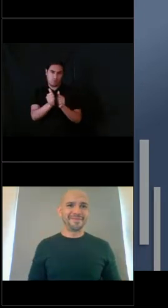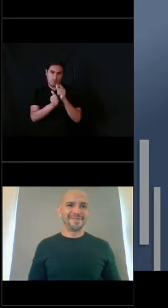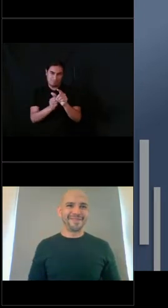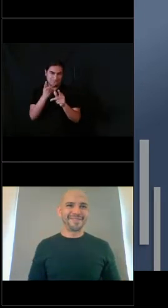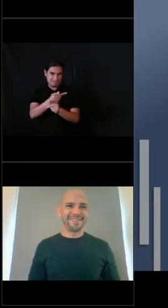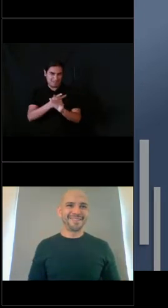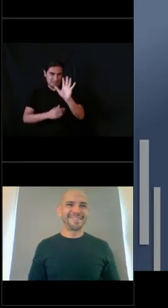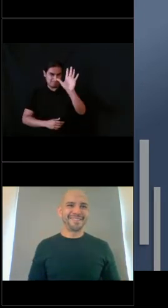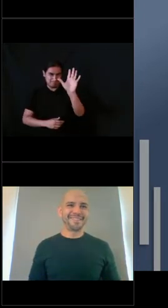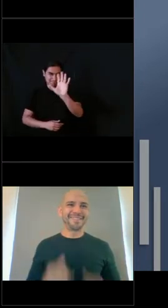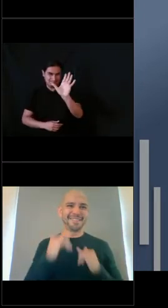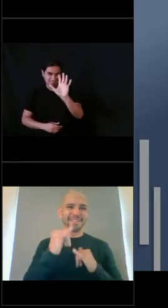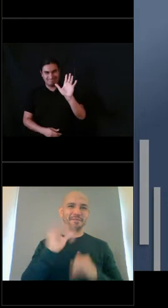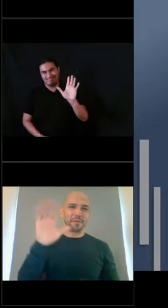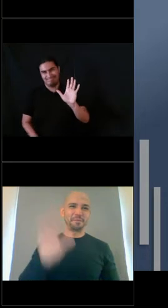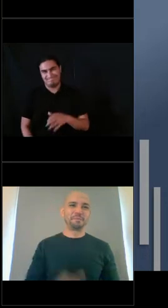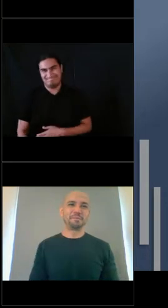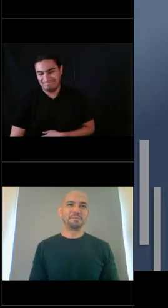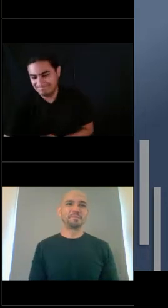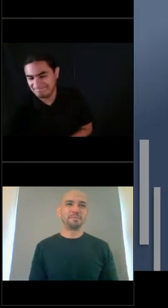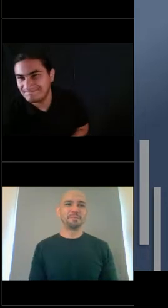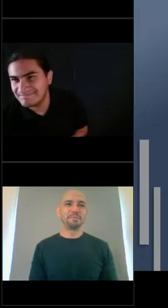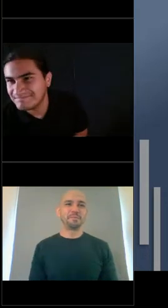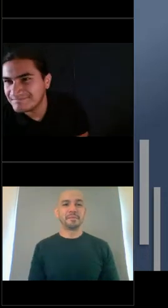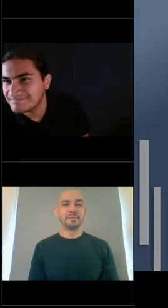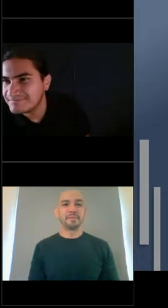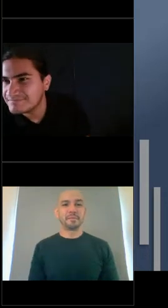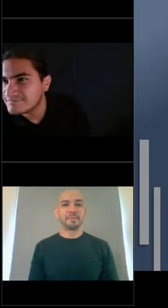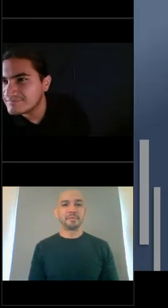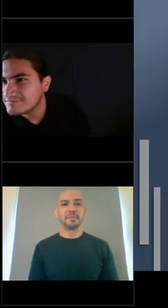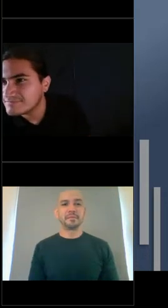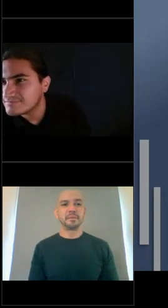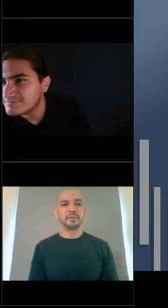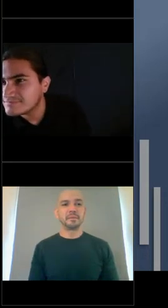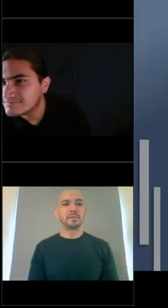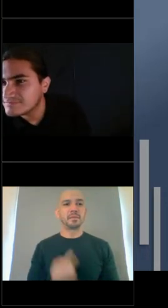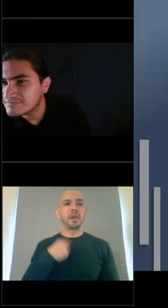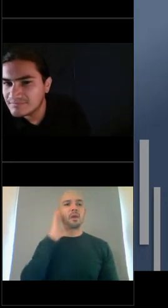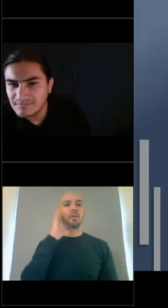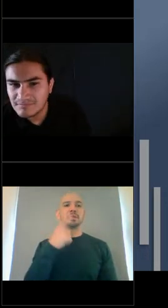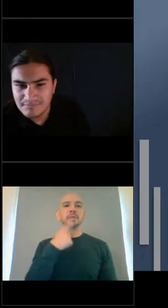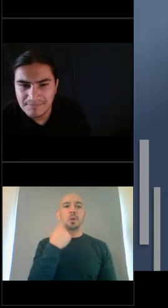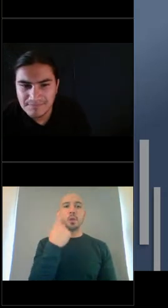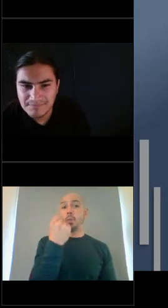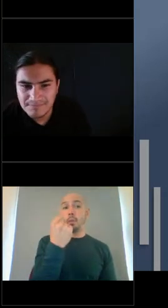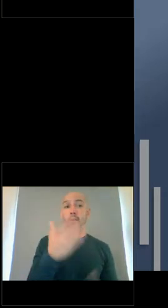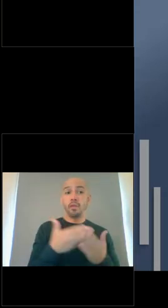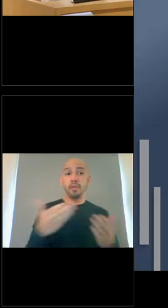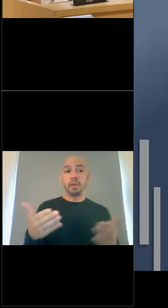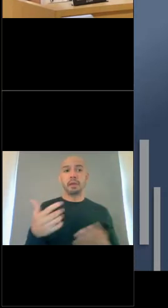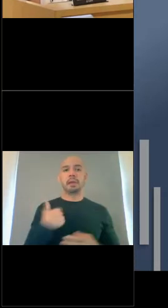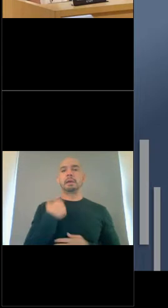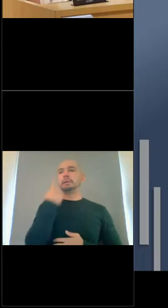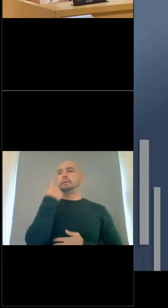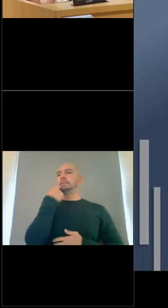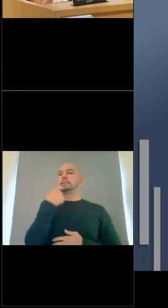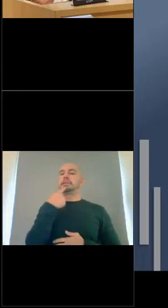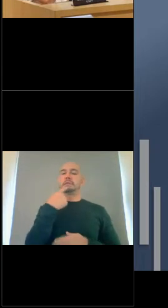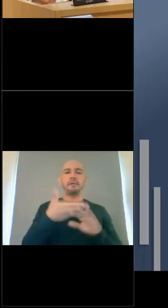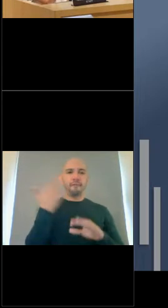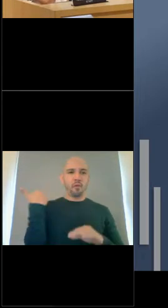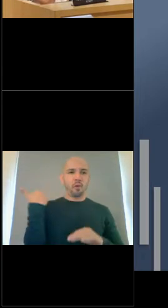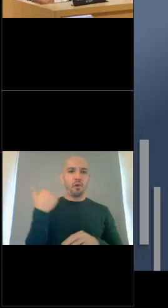i i won't go through all these i will just say one more thing and that is that um as we've stated before